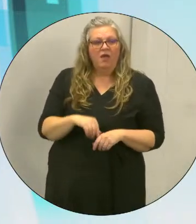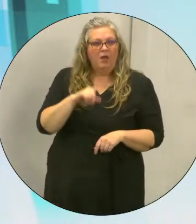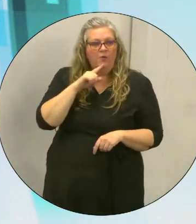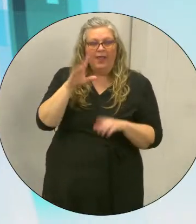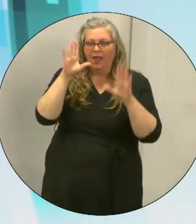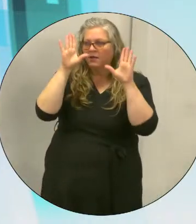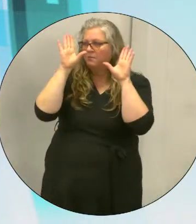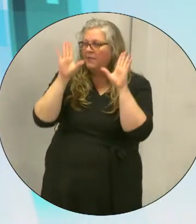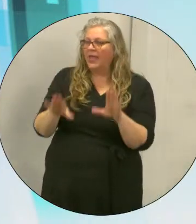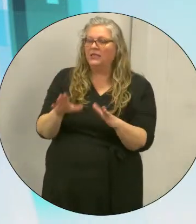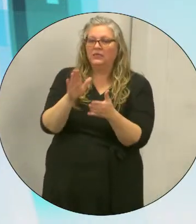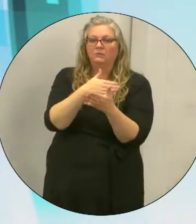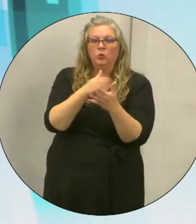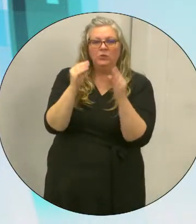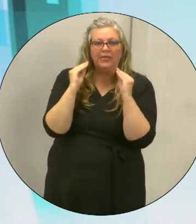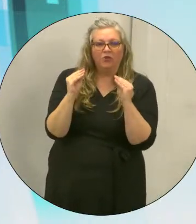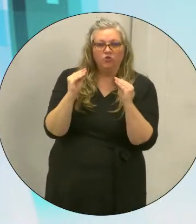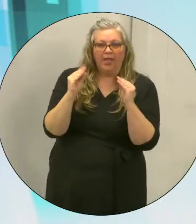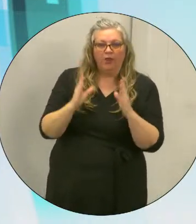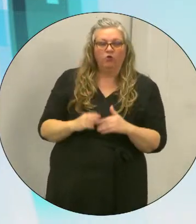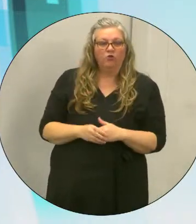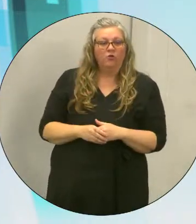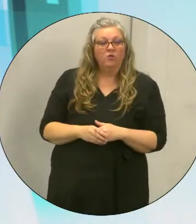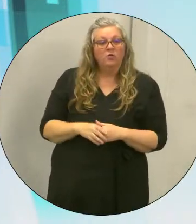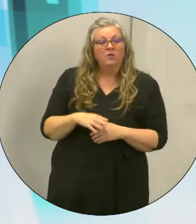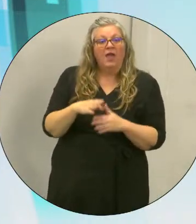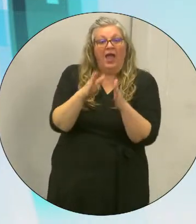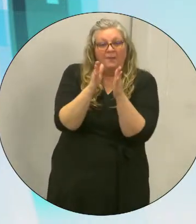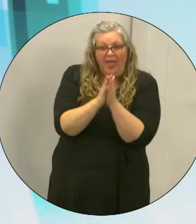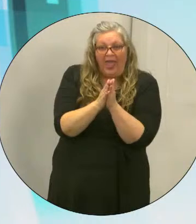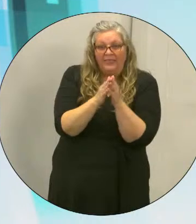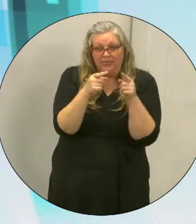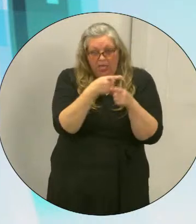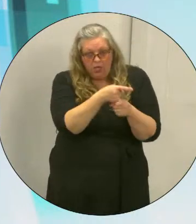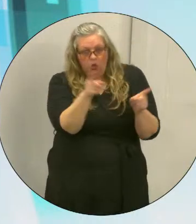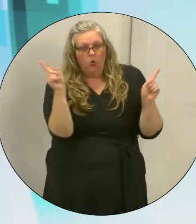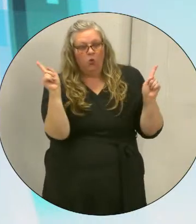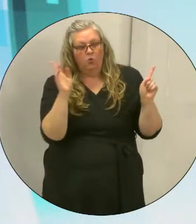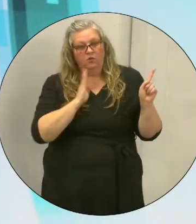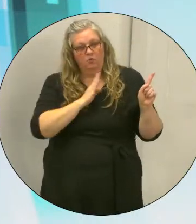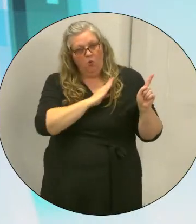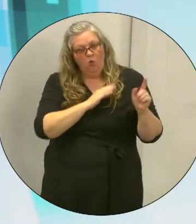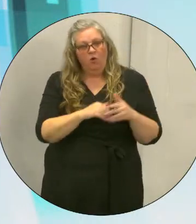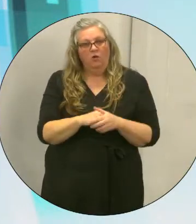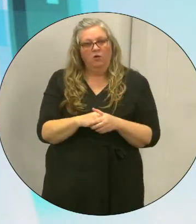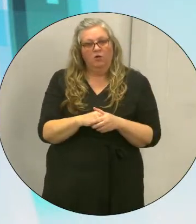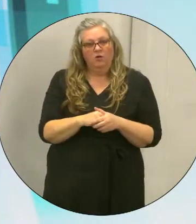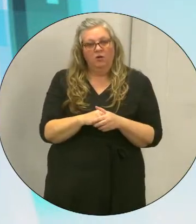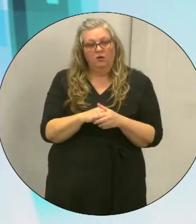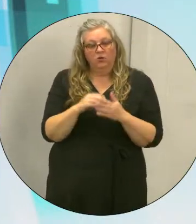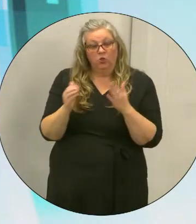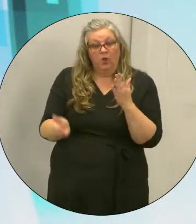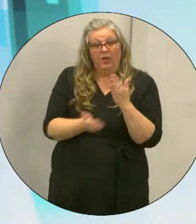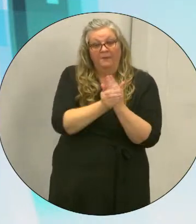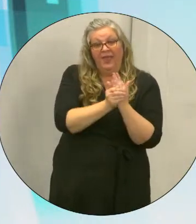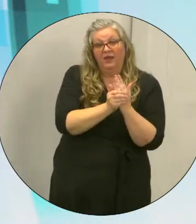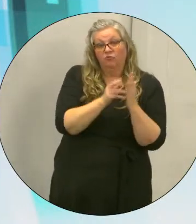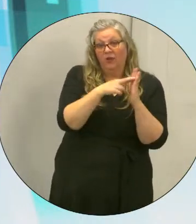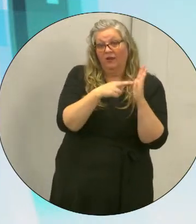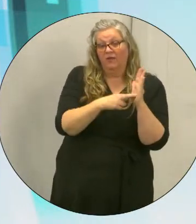music educators. I am asking you, Board of Trustees, to amend